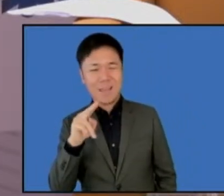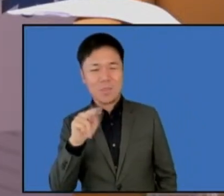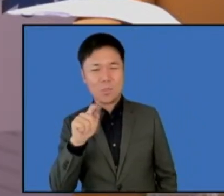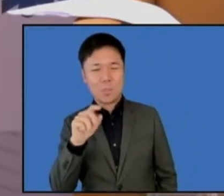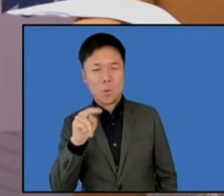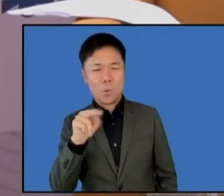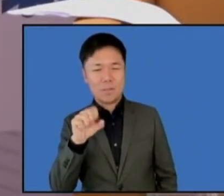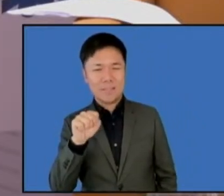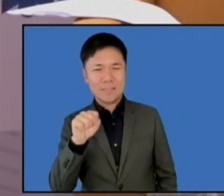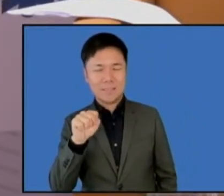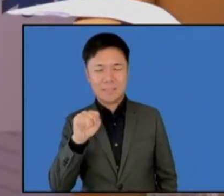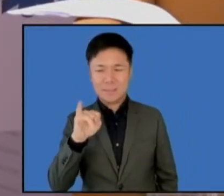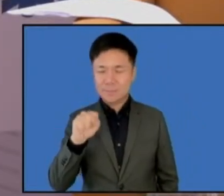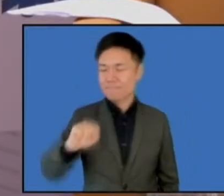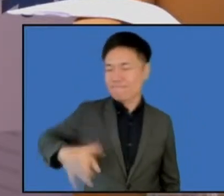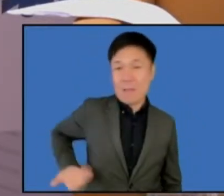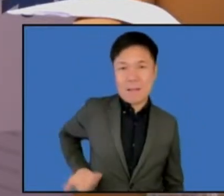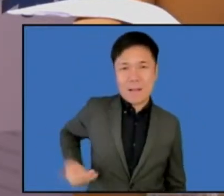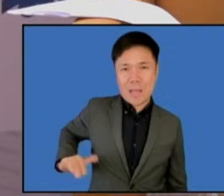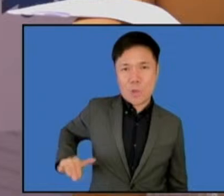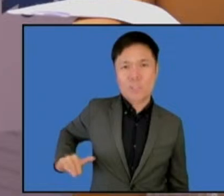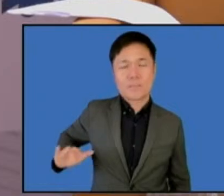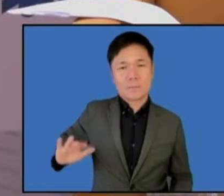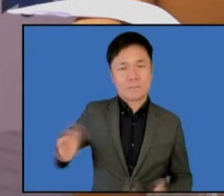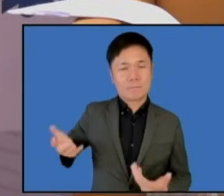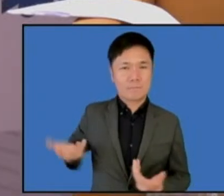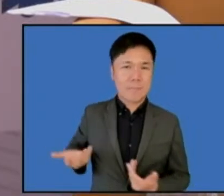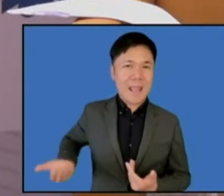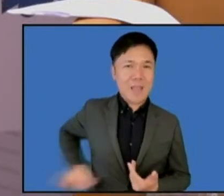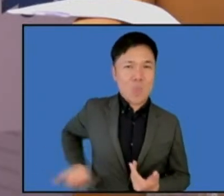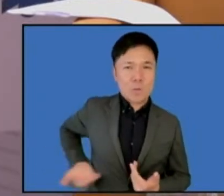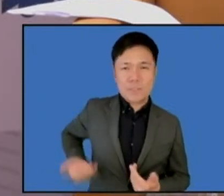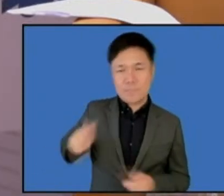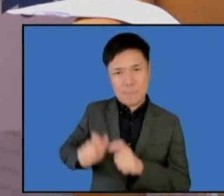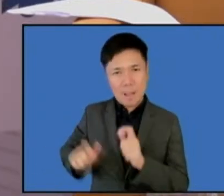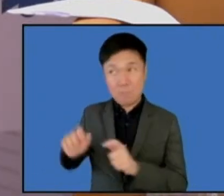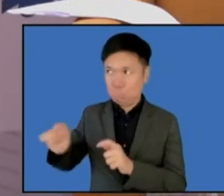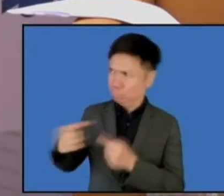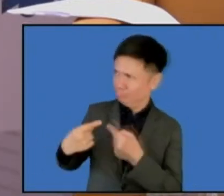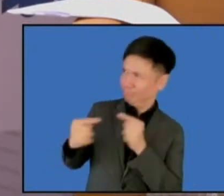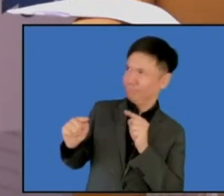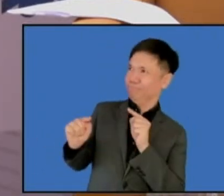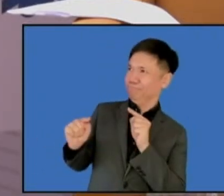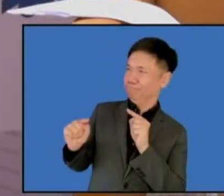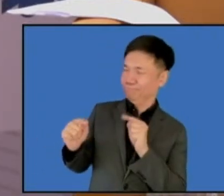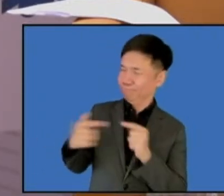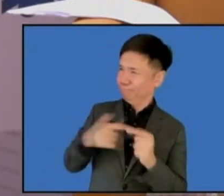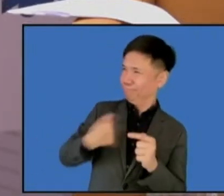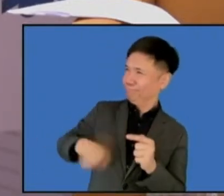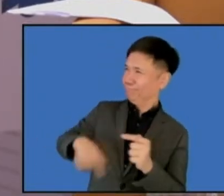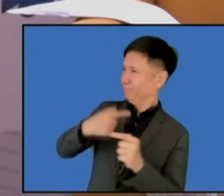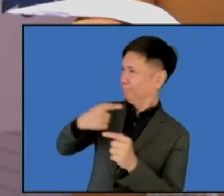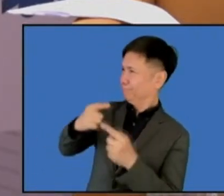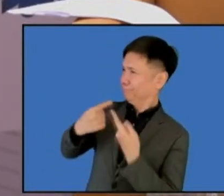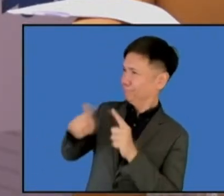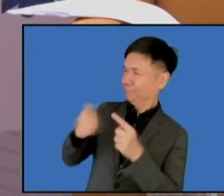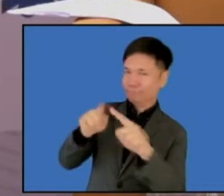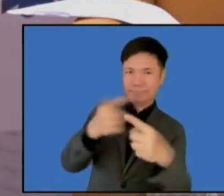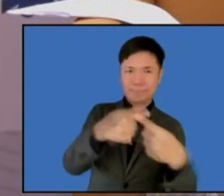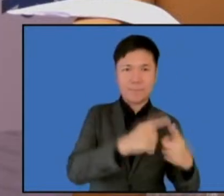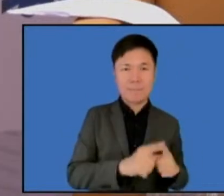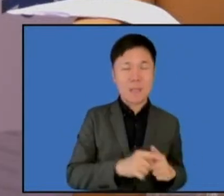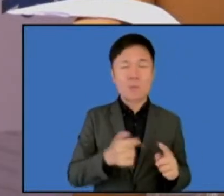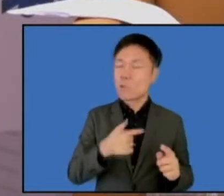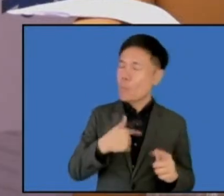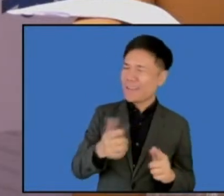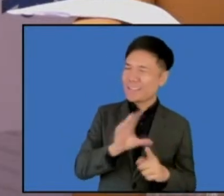In a roundabout way, my point is that identities can crystallize in conflict, in opposition. When one culture meets another